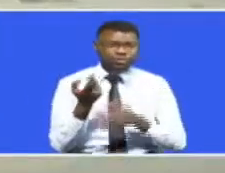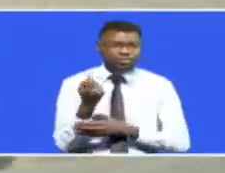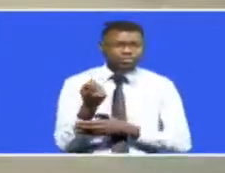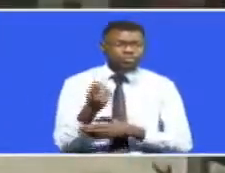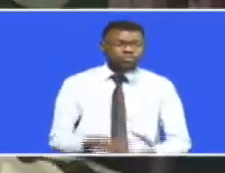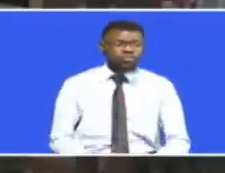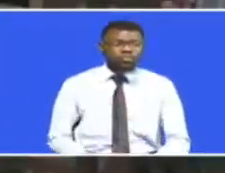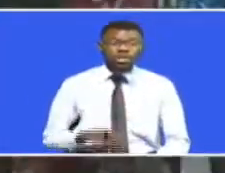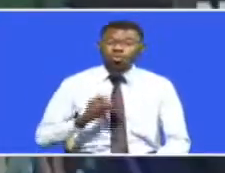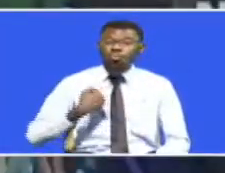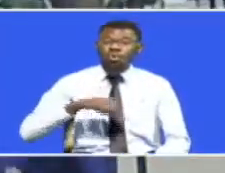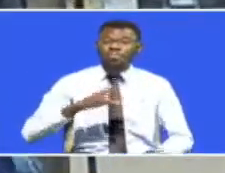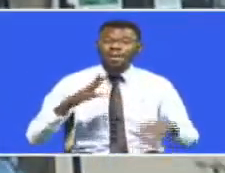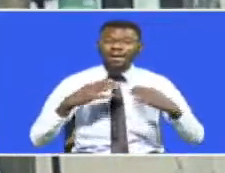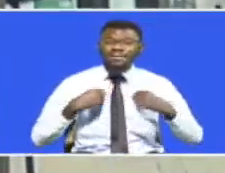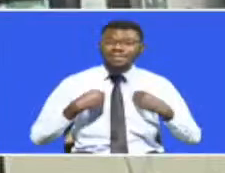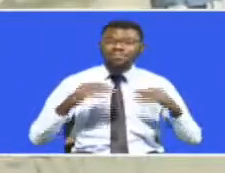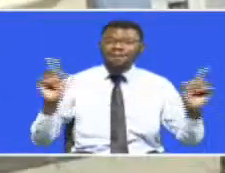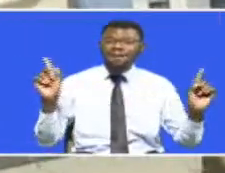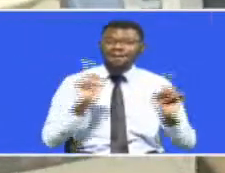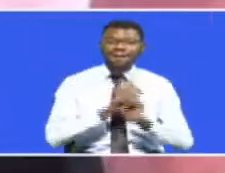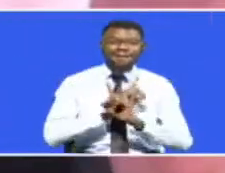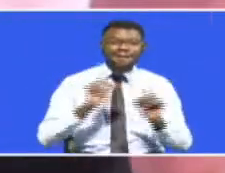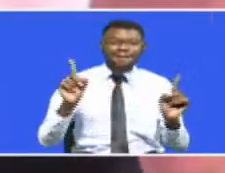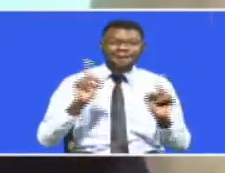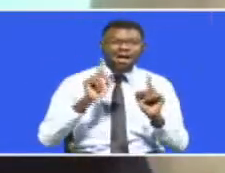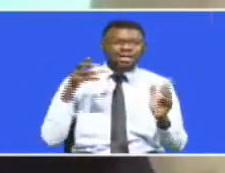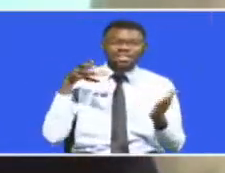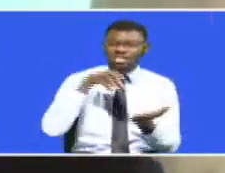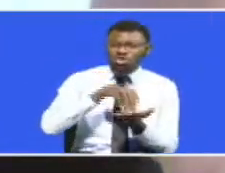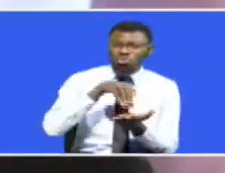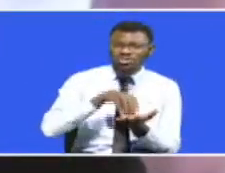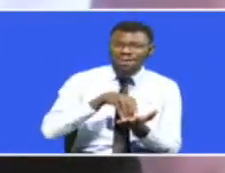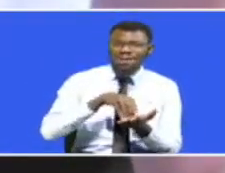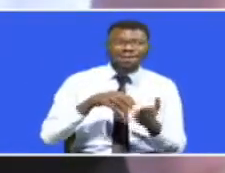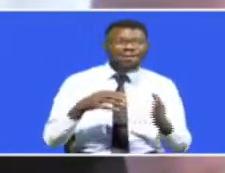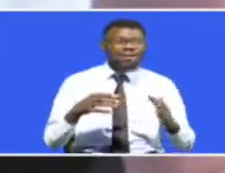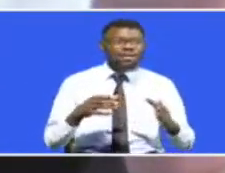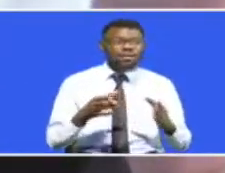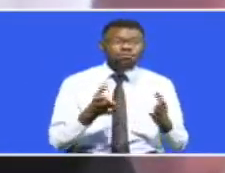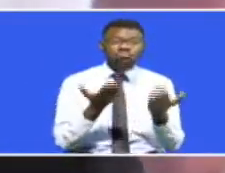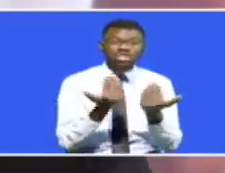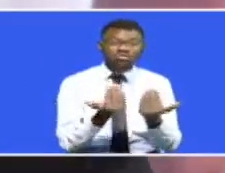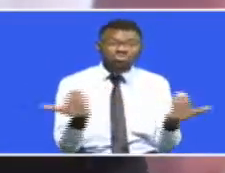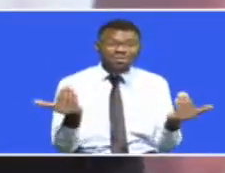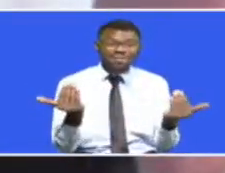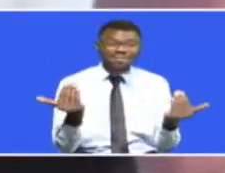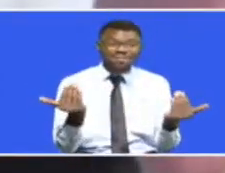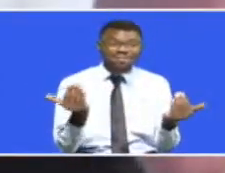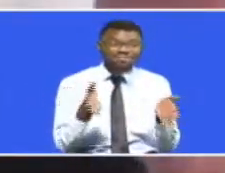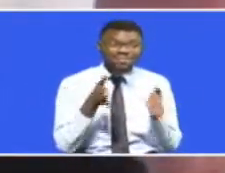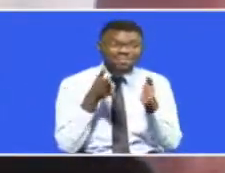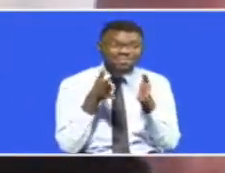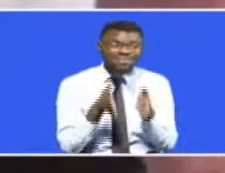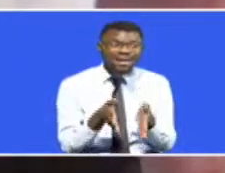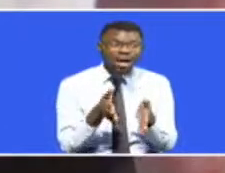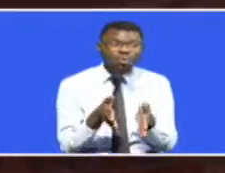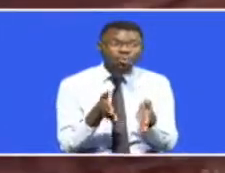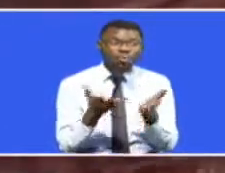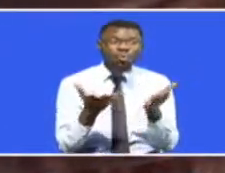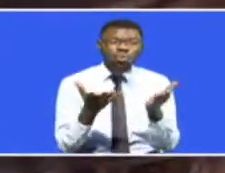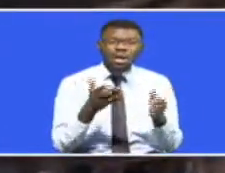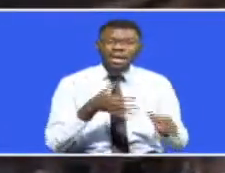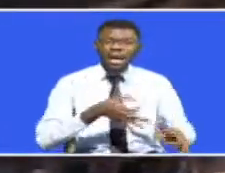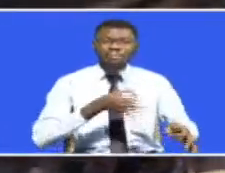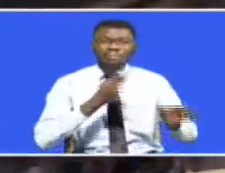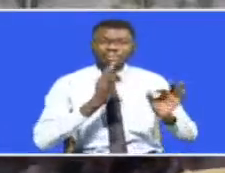We shall not accept a situation where our children are being killed by illicit brew.